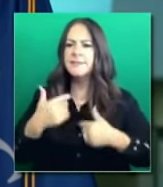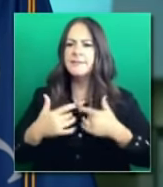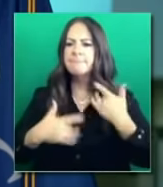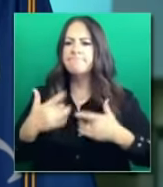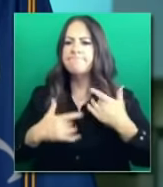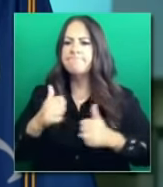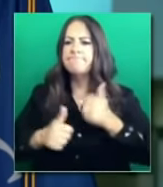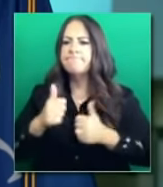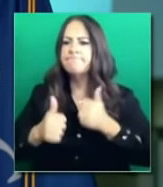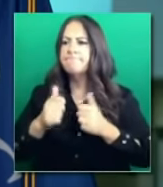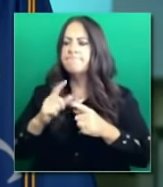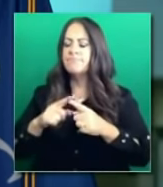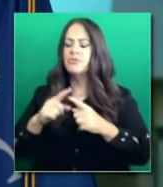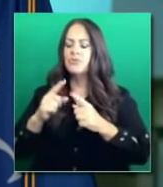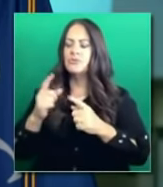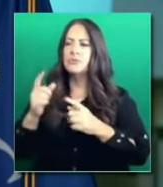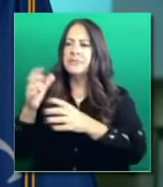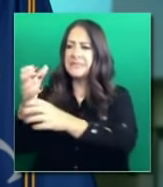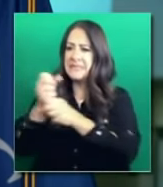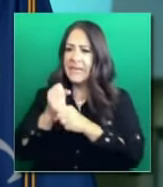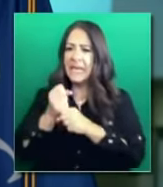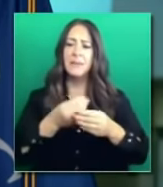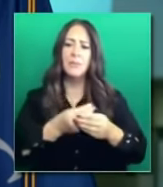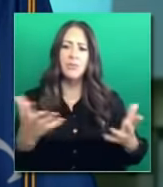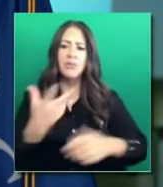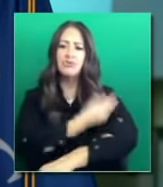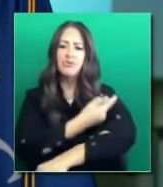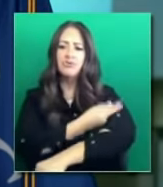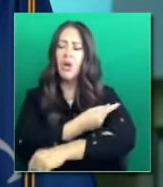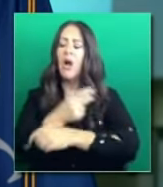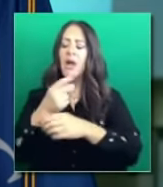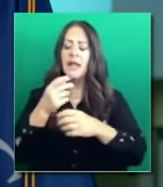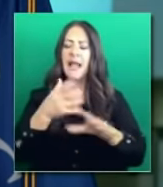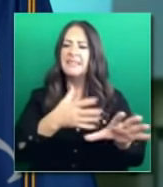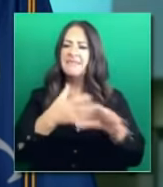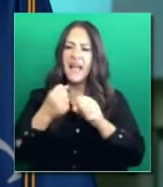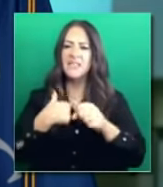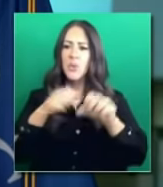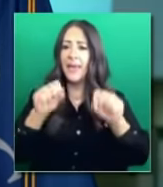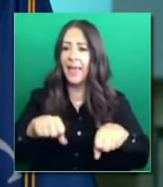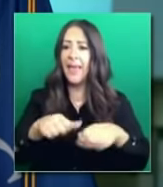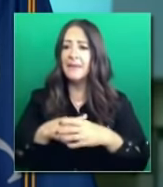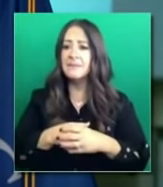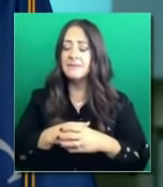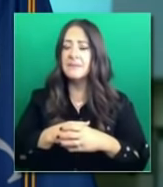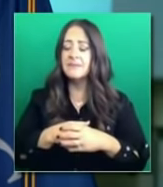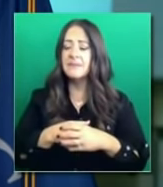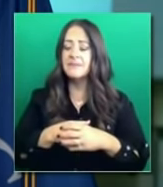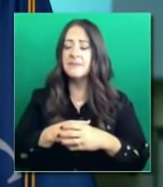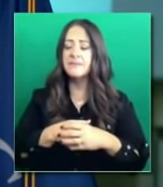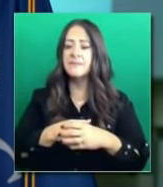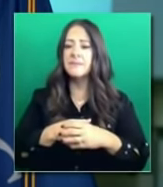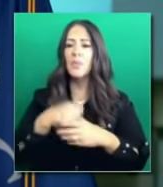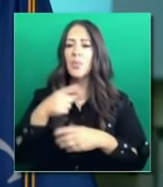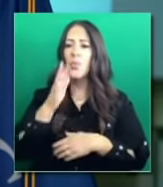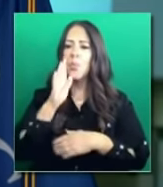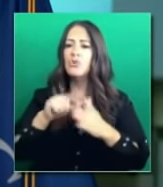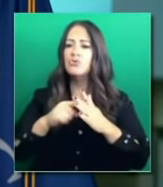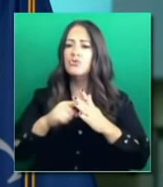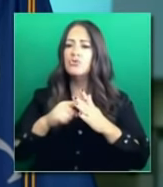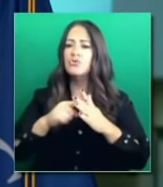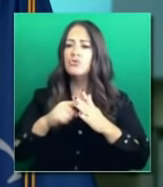over 300,000 now that have been administered. We've made this point. It's like a flywheel, and you're going to start to see more and more